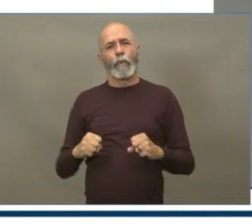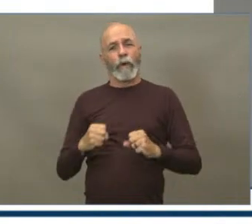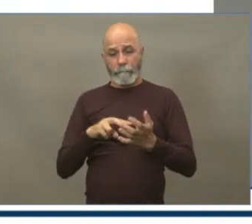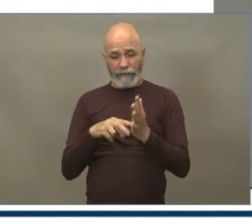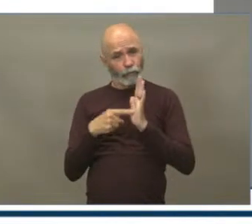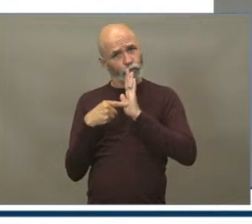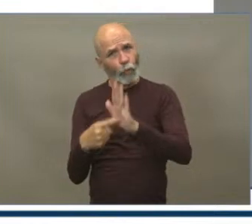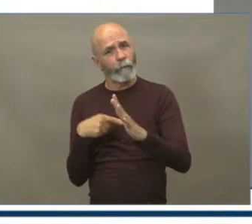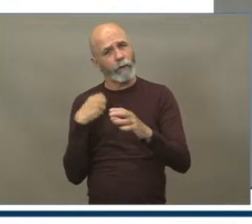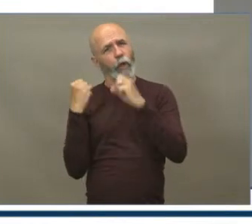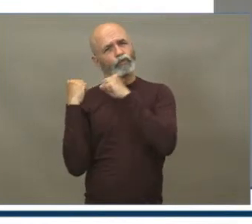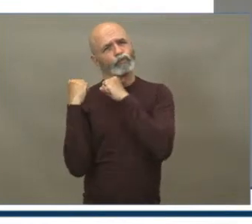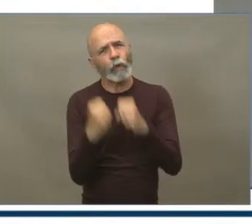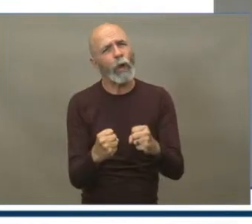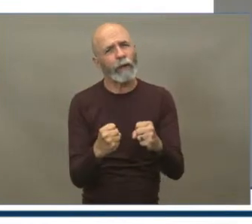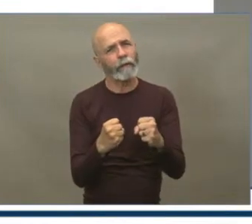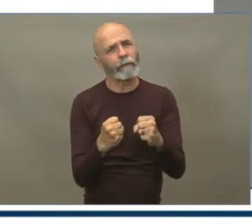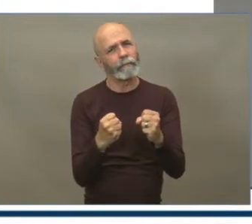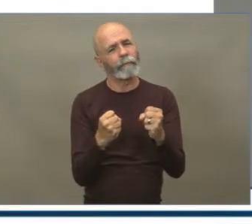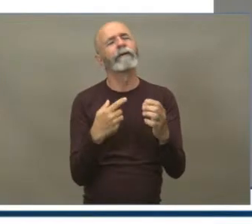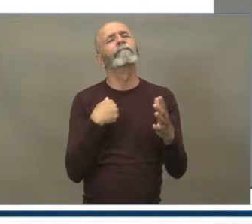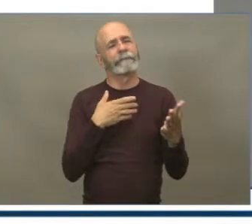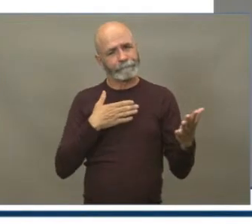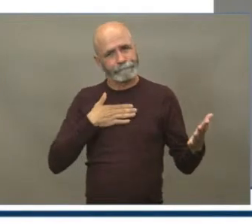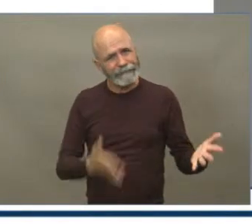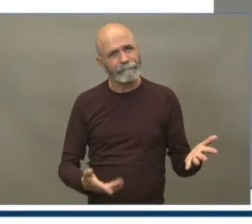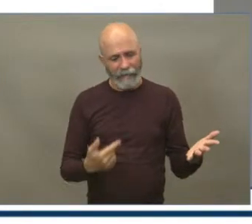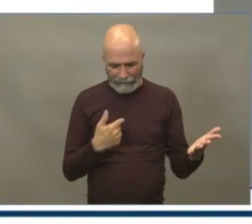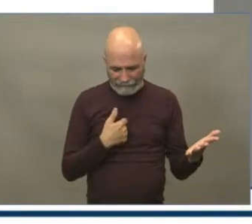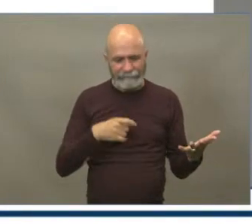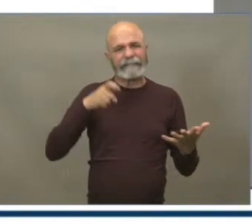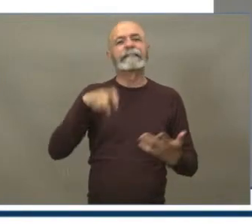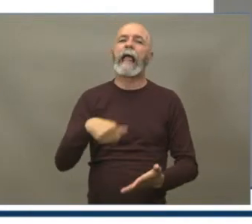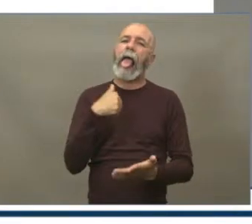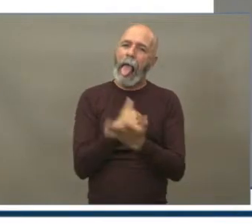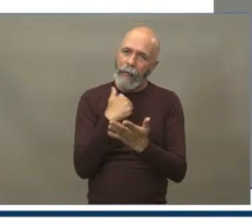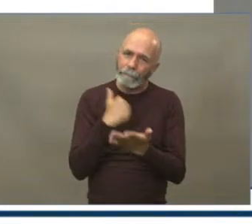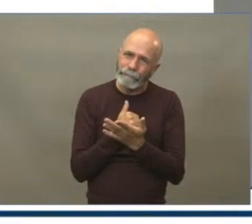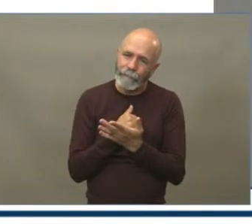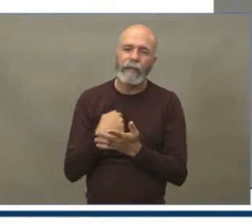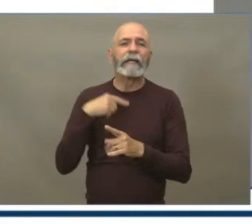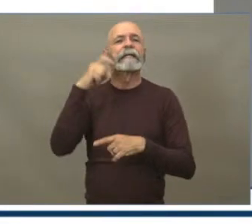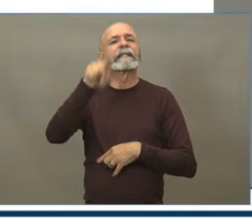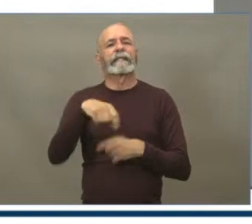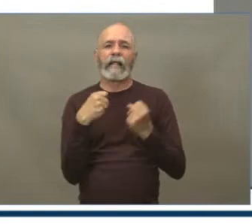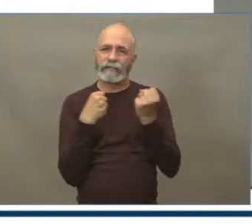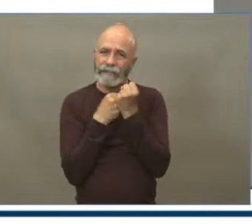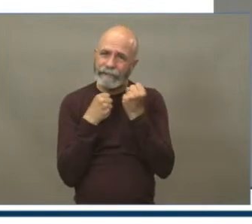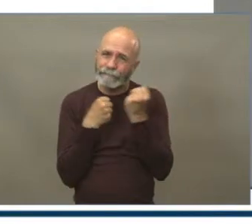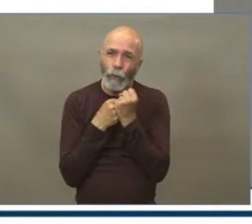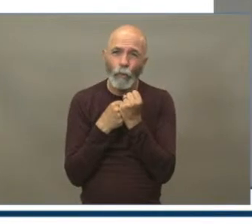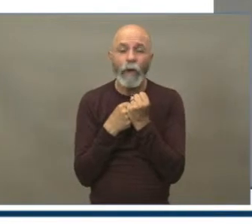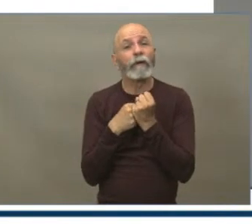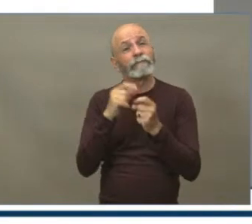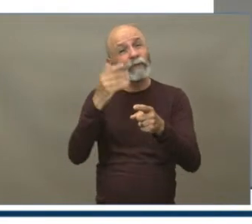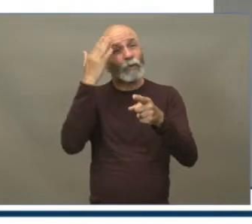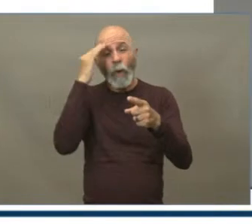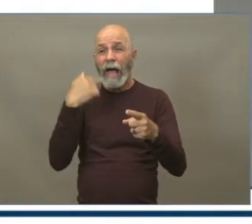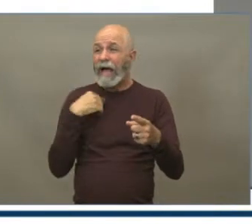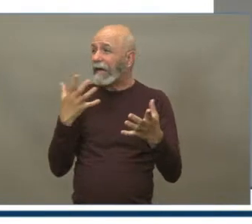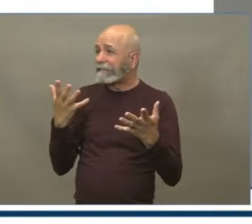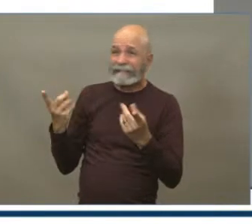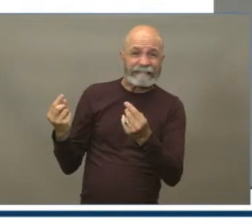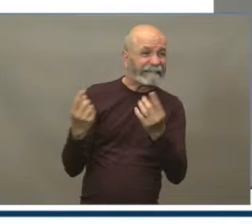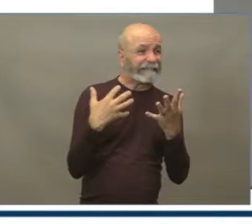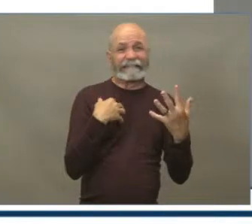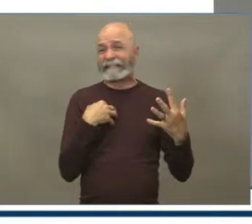okay, that we need a hand and we may need support. If you or someone you know is struggling and looking for support, we have